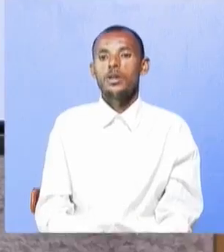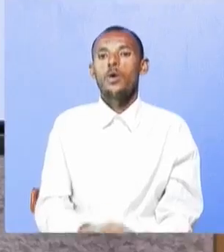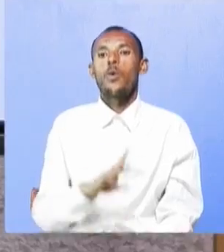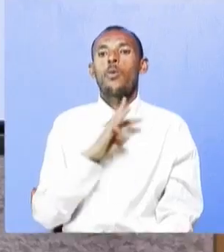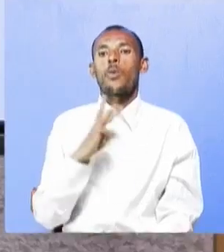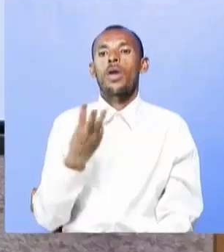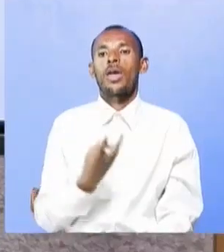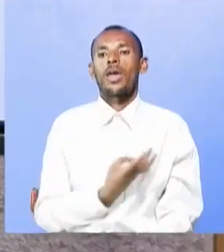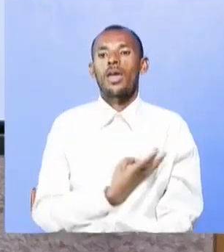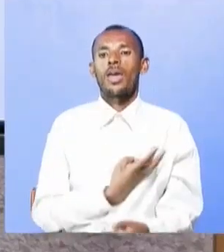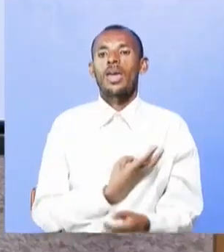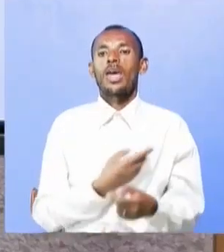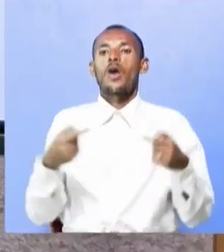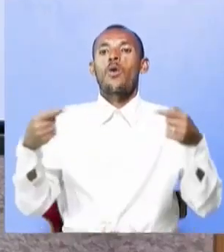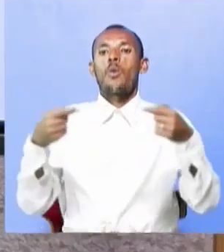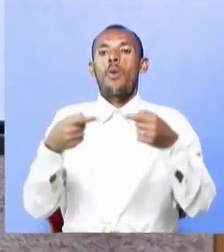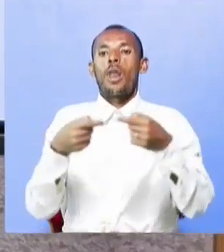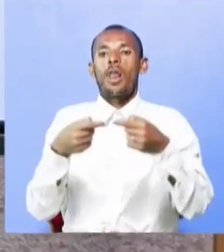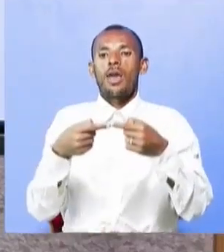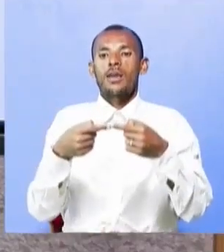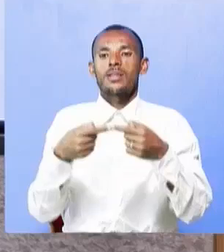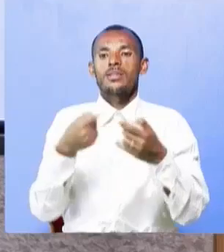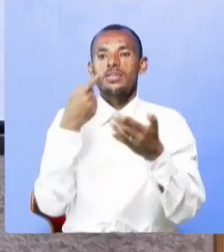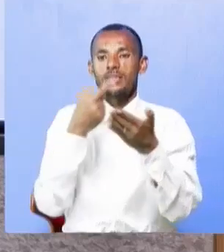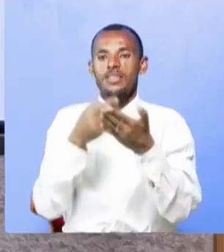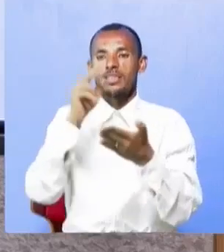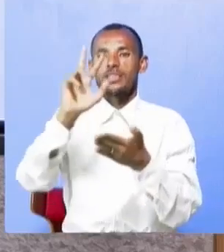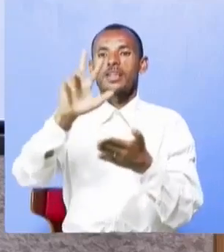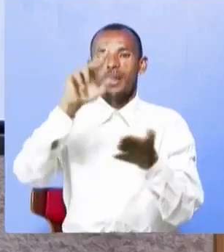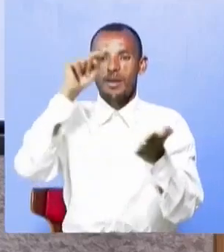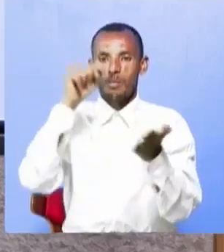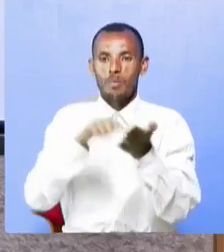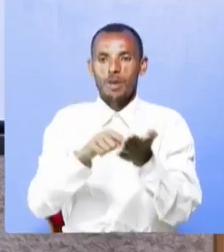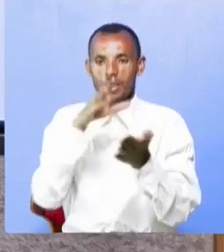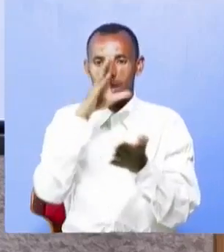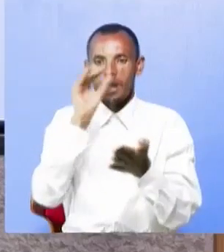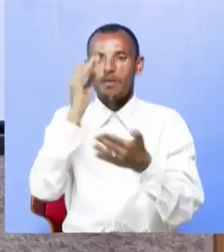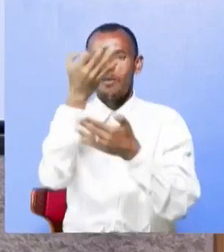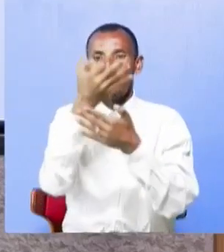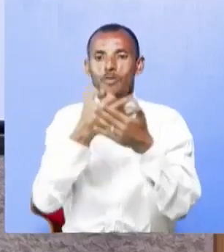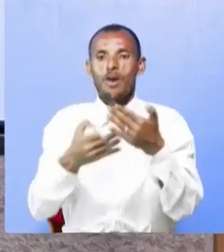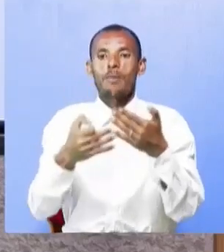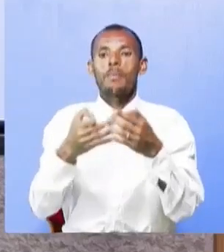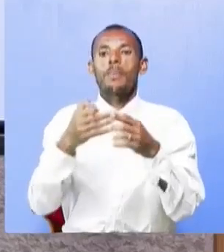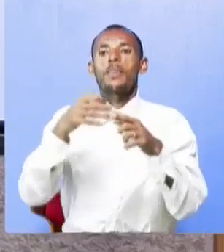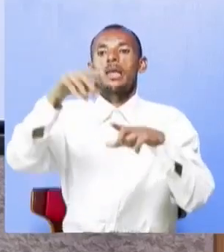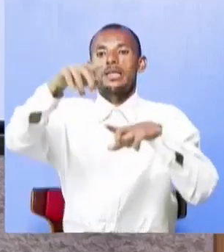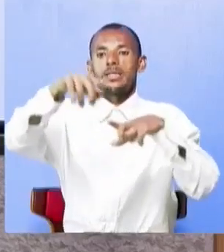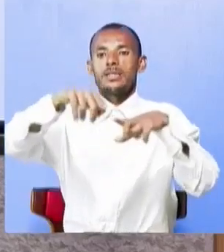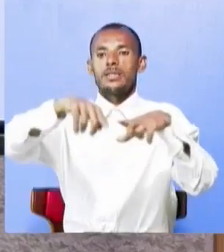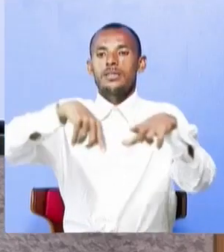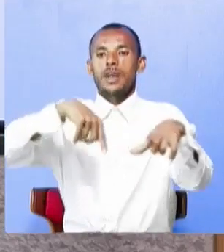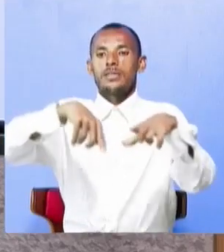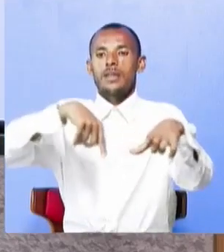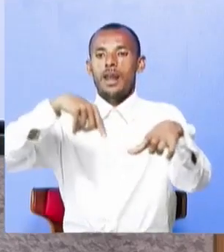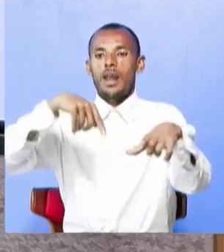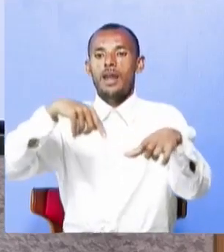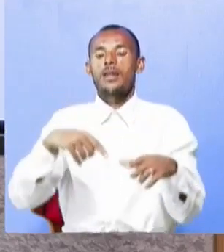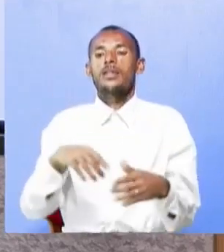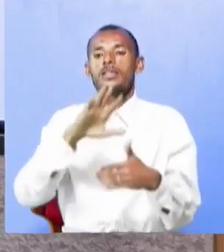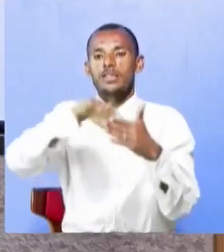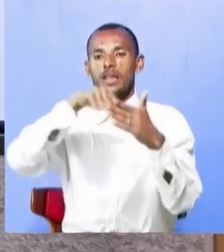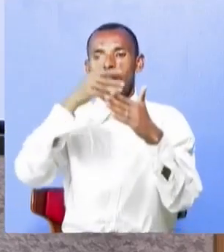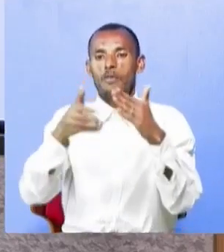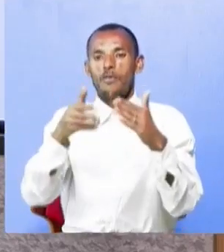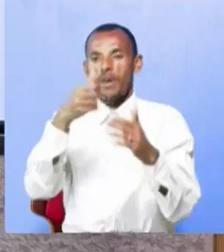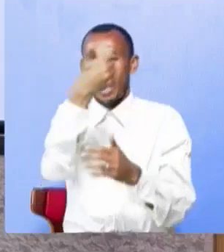we connect those 3 points and form a straight line, okay? The graph of